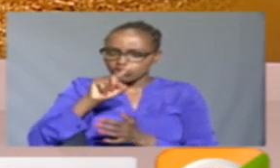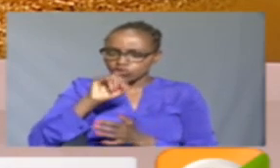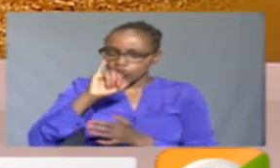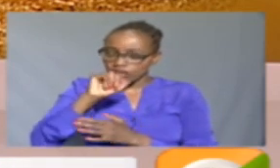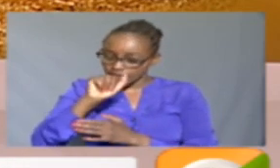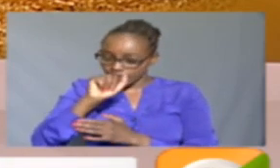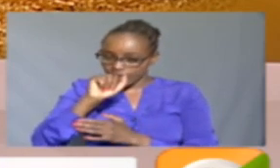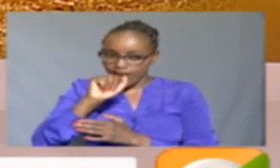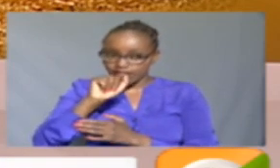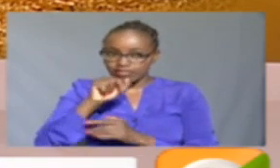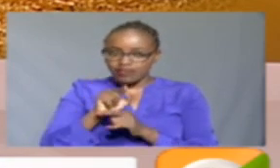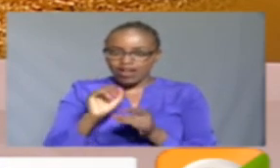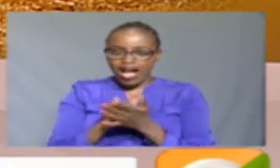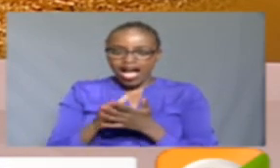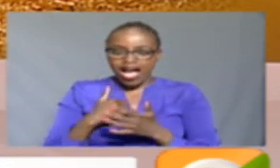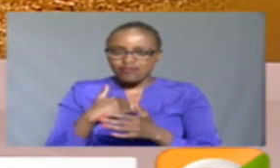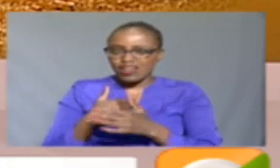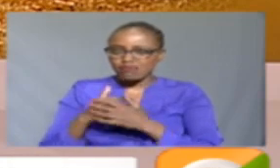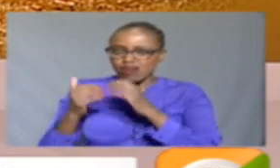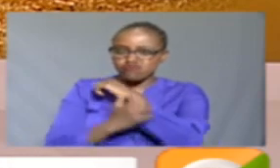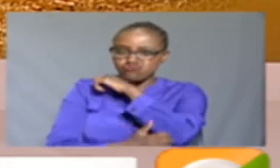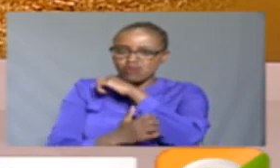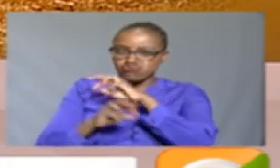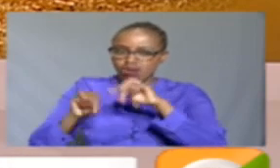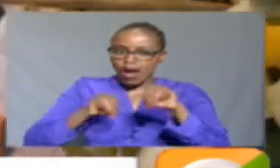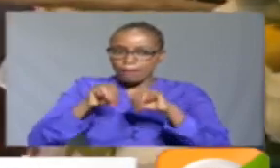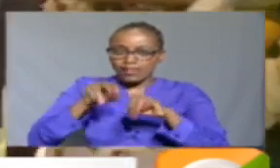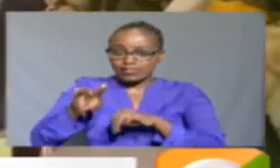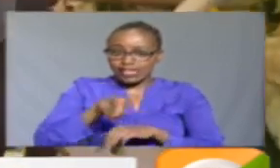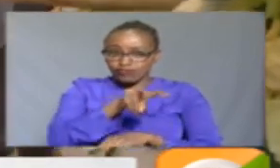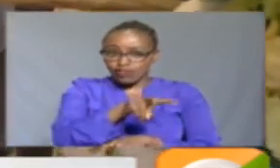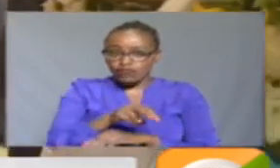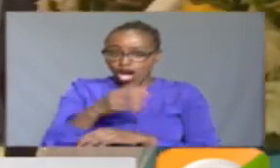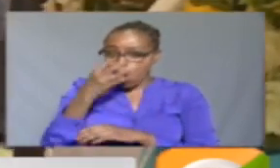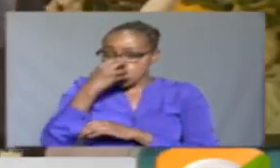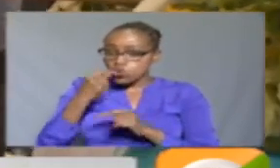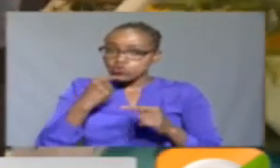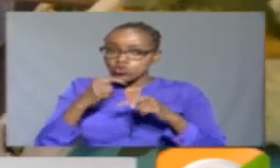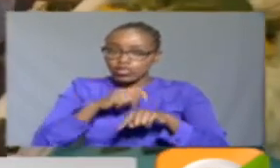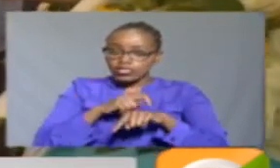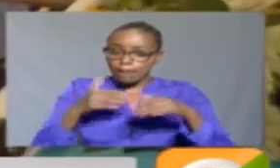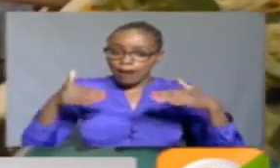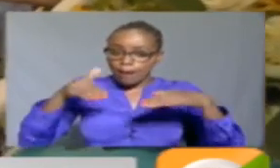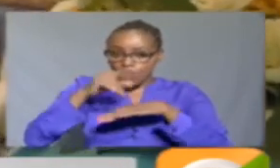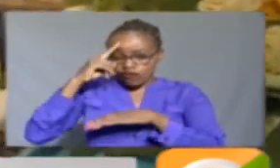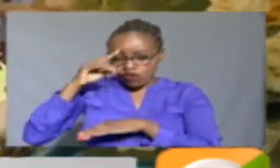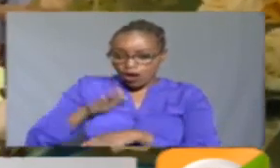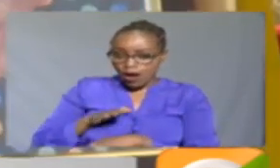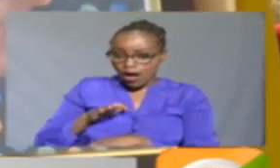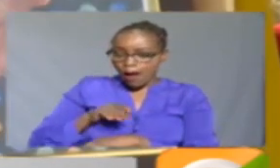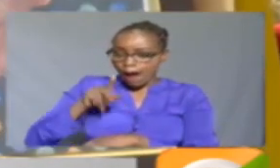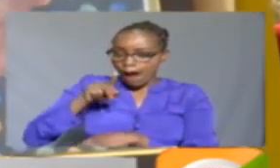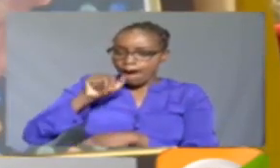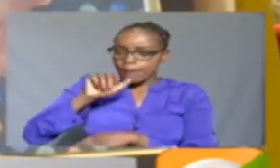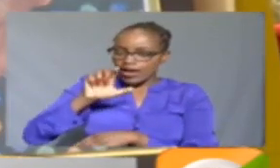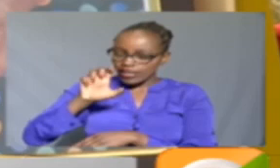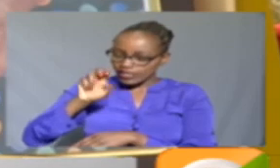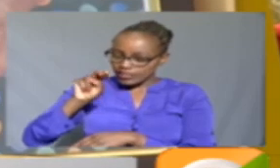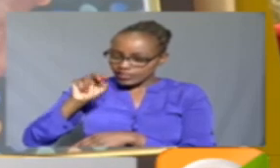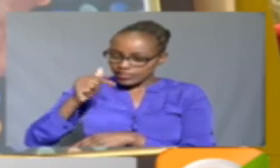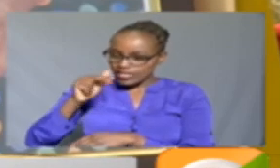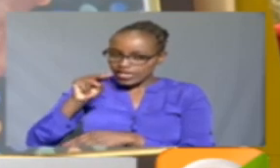that have been dogged with poor management and theft. Ruto, who spoke during the burial of Mama Pelentina